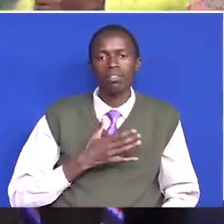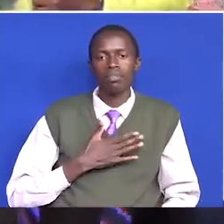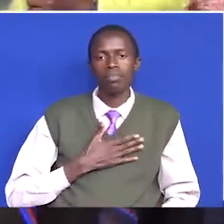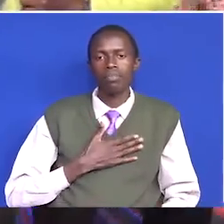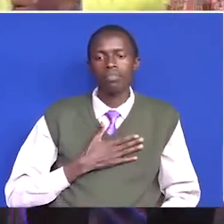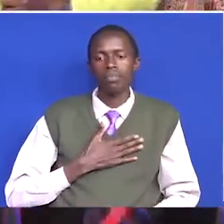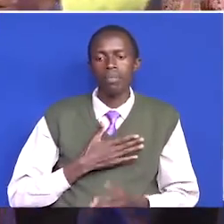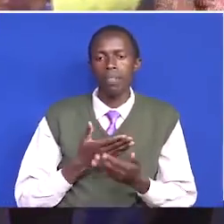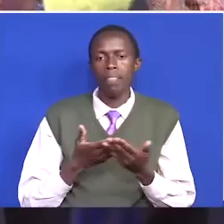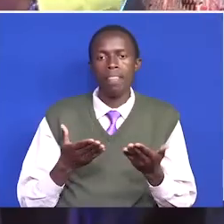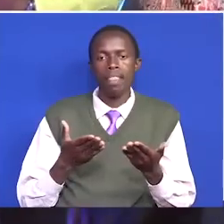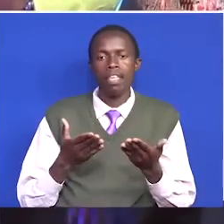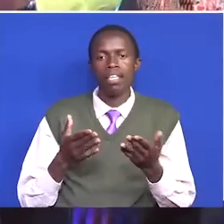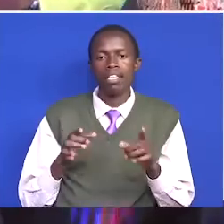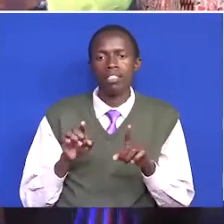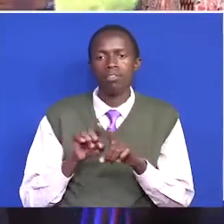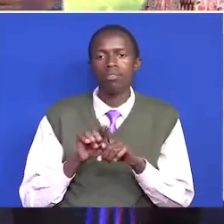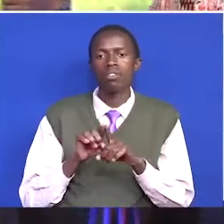la pembeni,